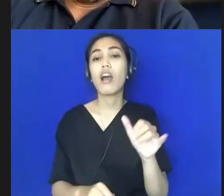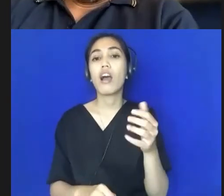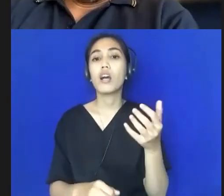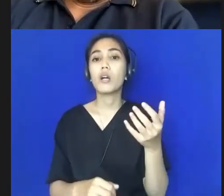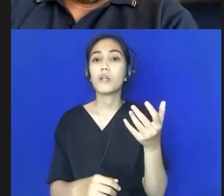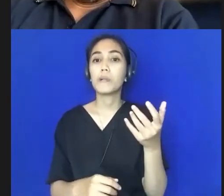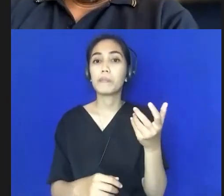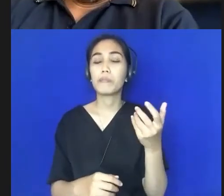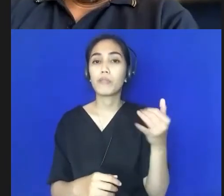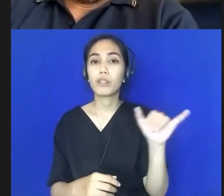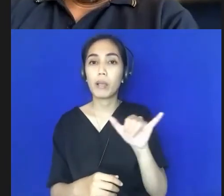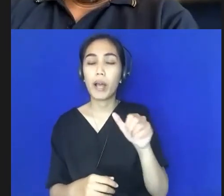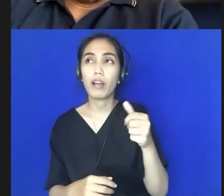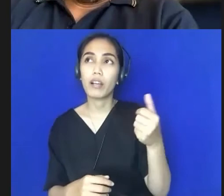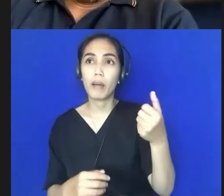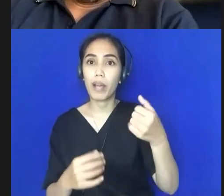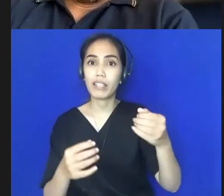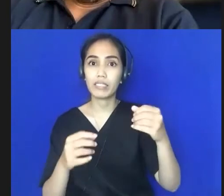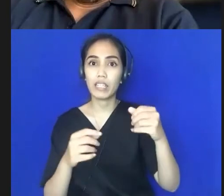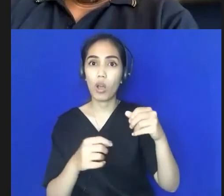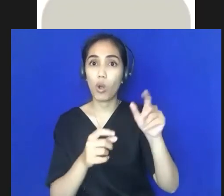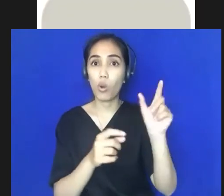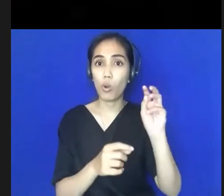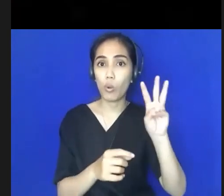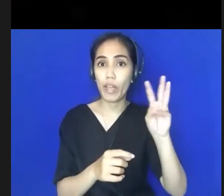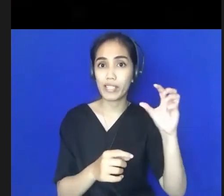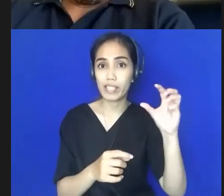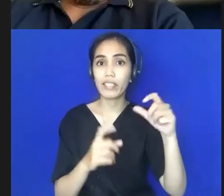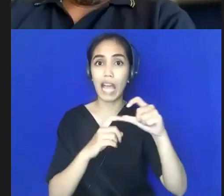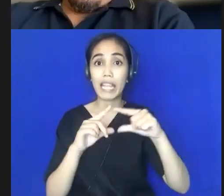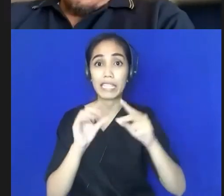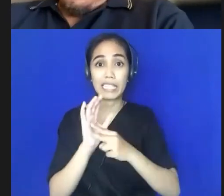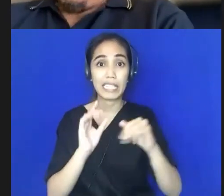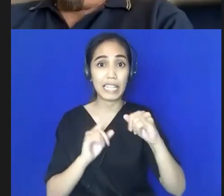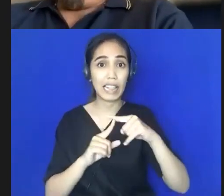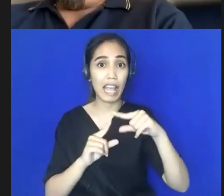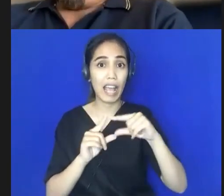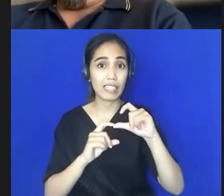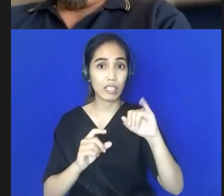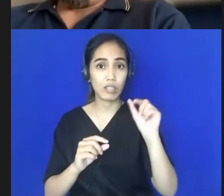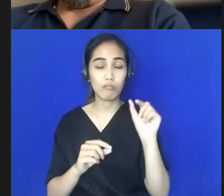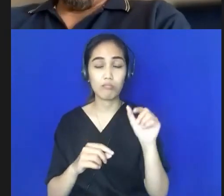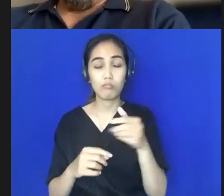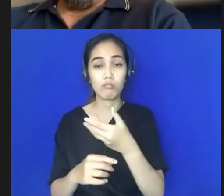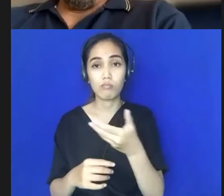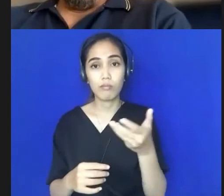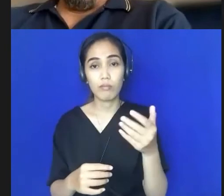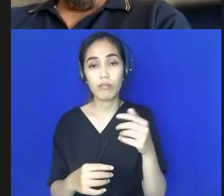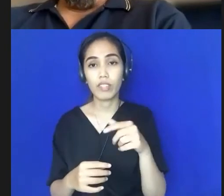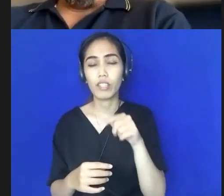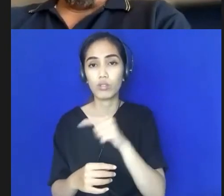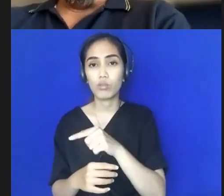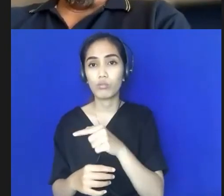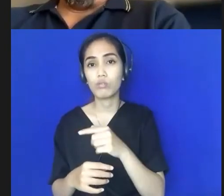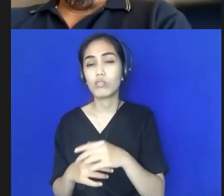had programs to improve sanitation in order to reduce diarrhea, of course. And for instance, we've jointly funded with the government